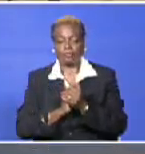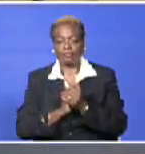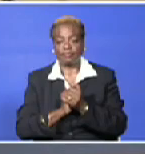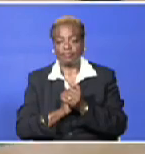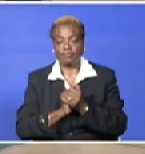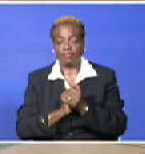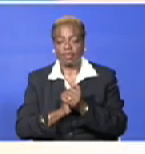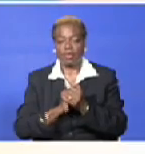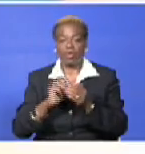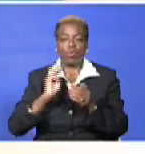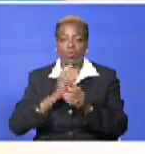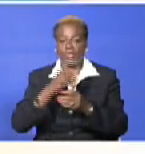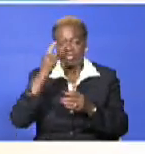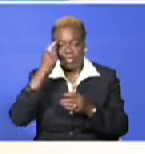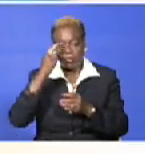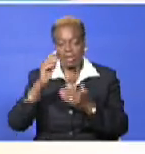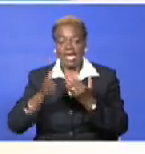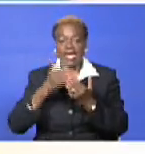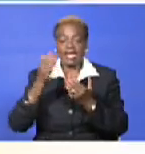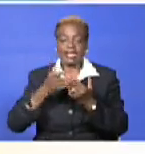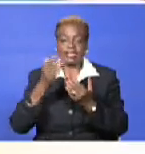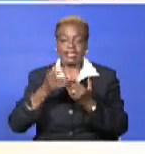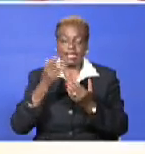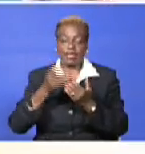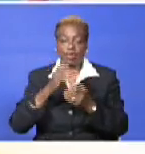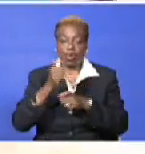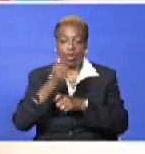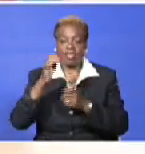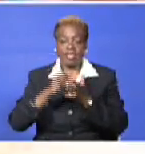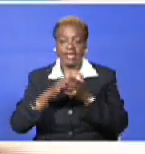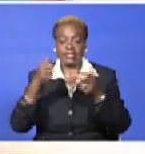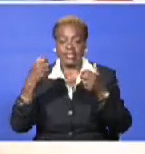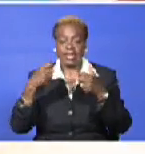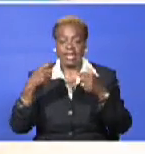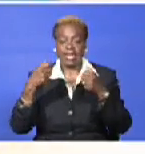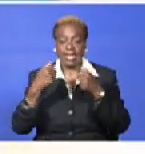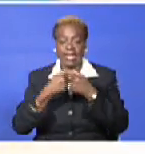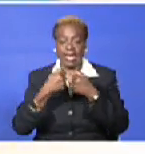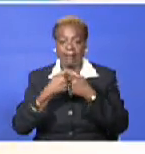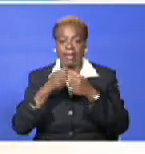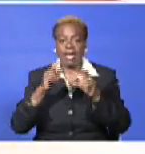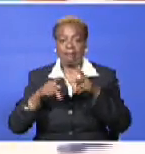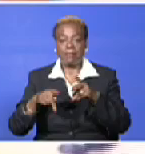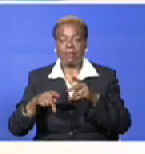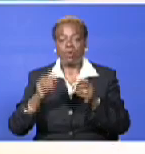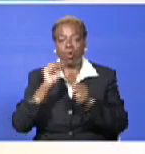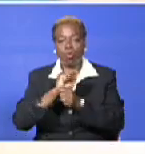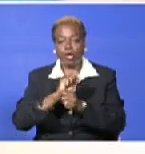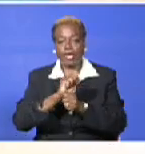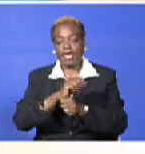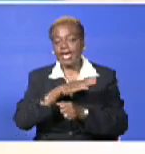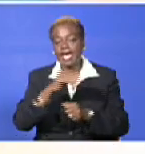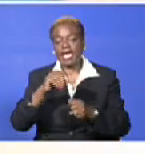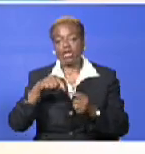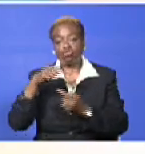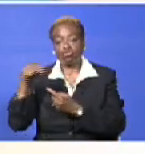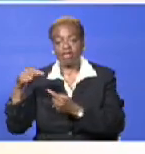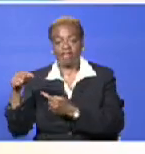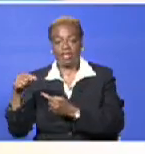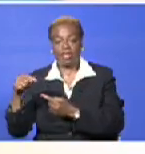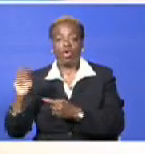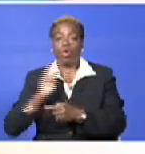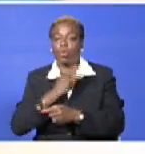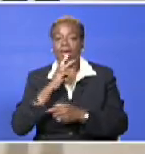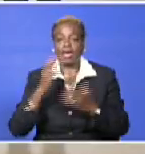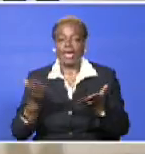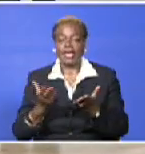we think we could easily pull that game off. You know what I mean? The challenge, like I say, people working, people traveling, but nevertheless, you know, we had to help the Federation